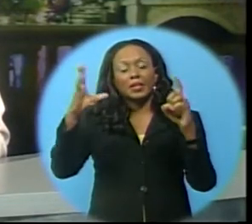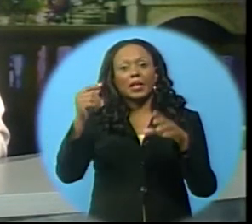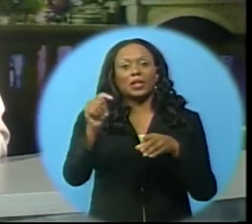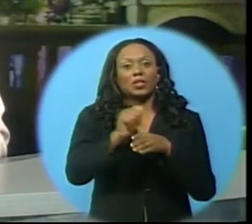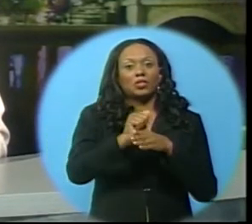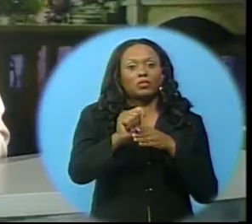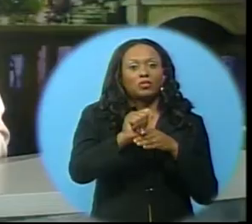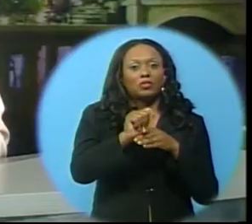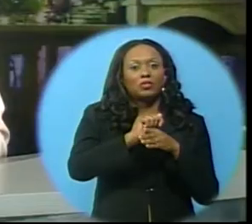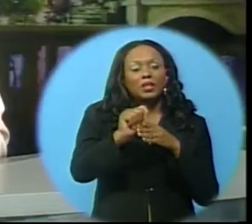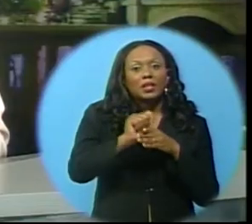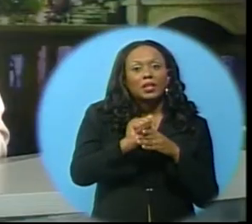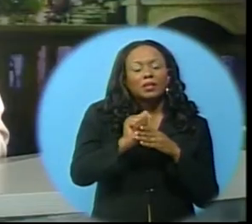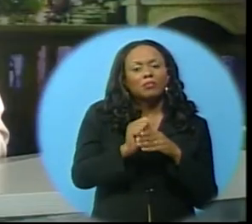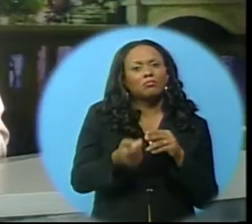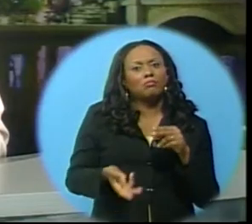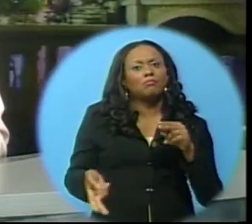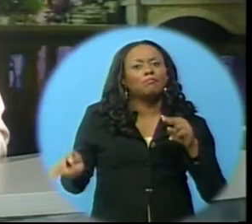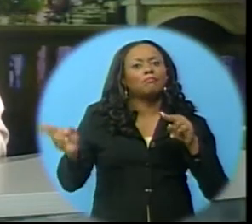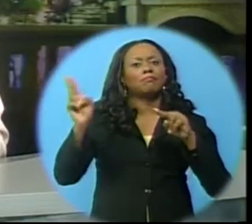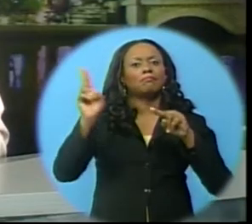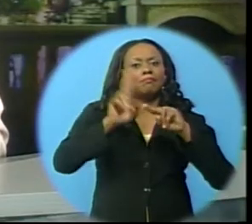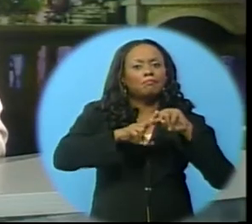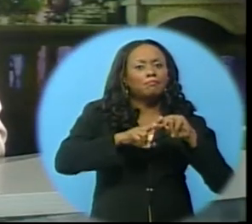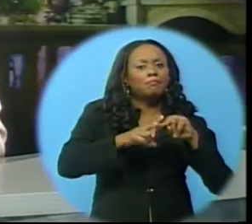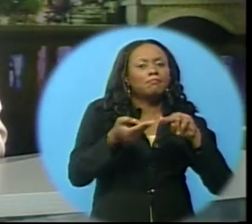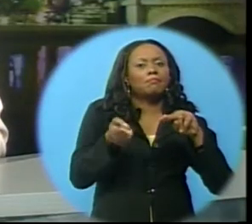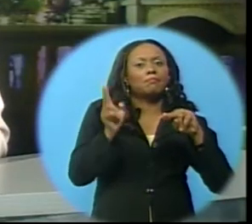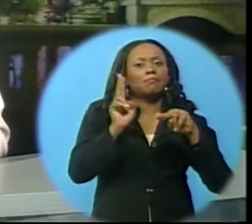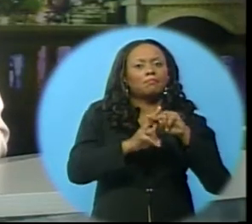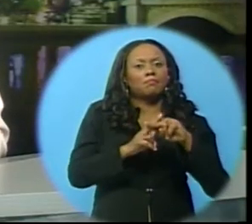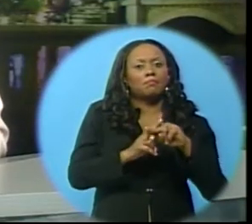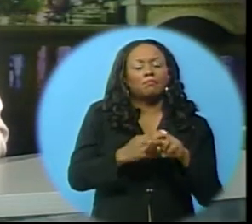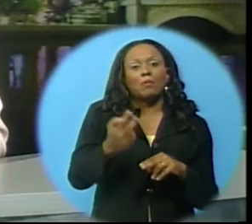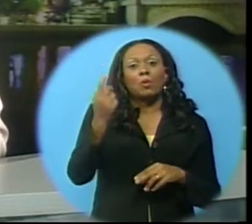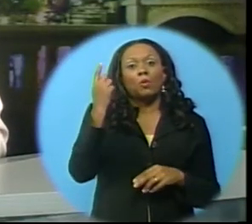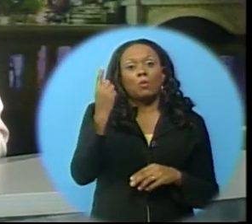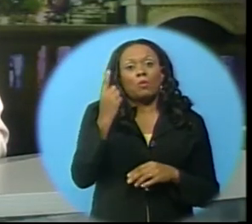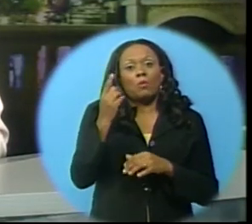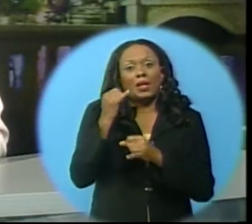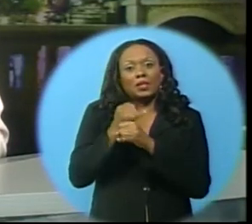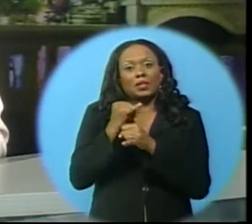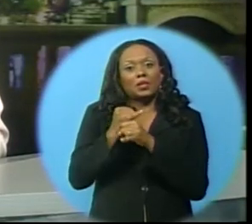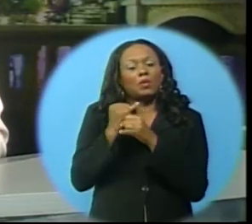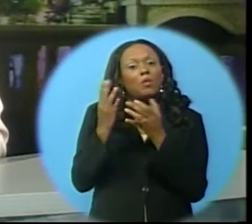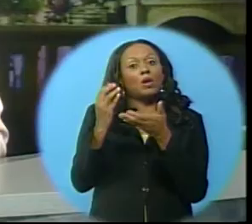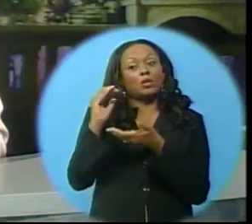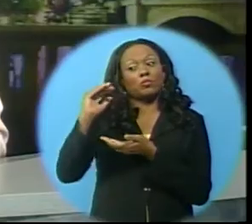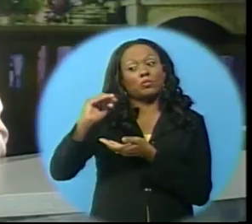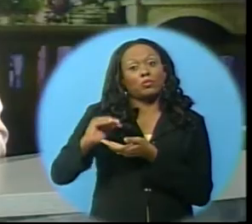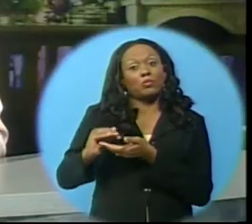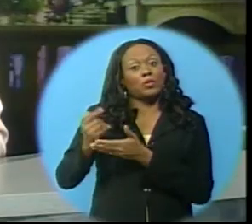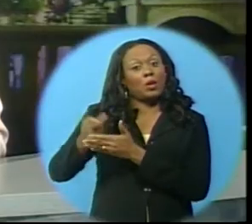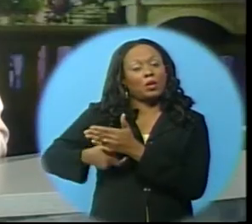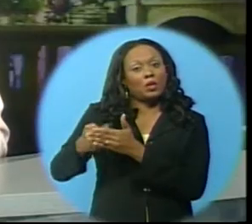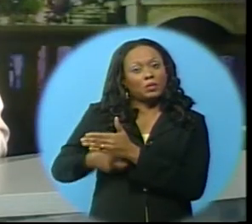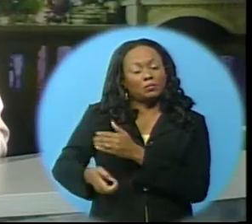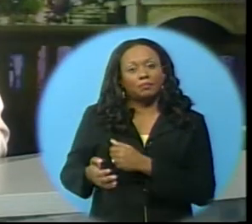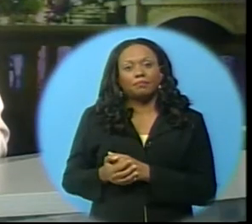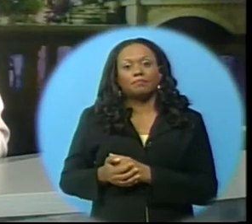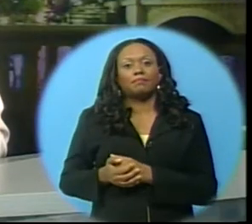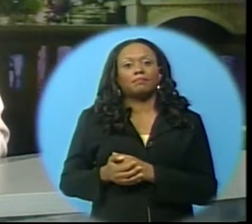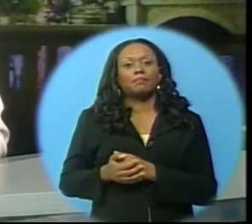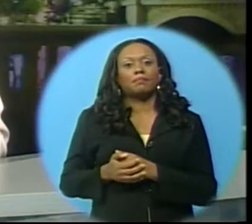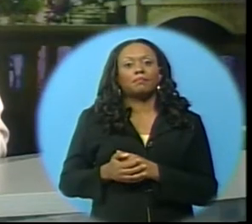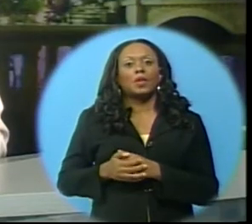has been seemingly increasing rather than decreasing in recent times, one veteran institution is seeking to reduce its costs. The